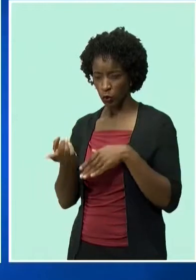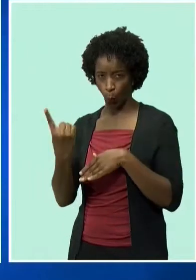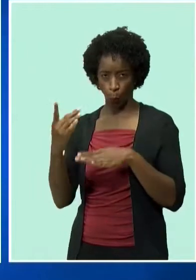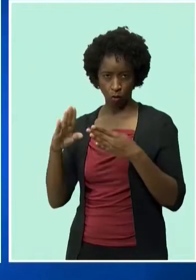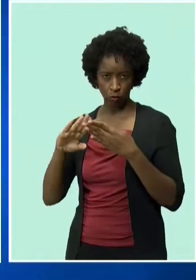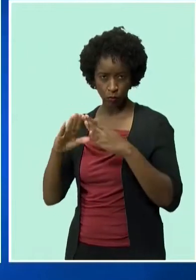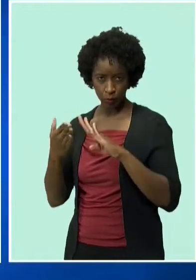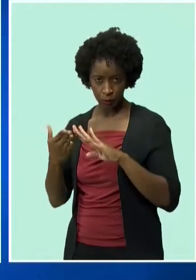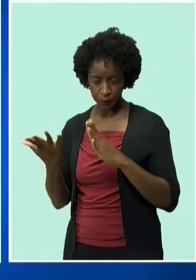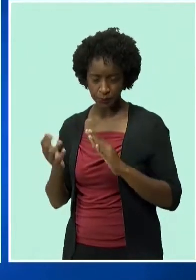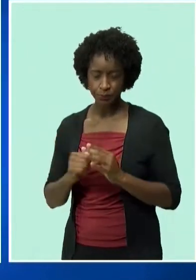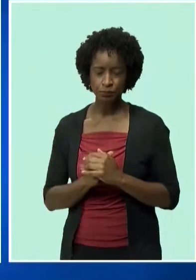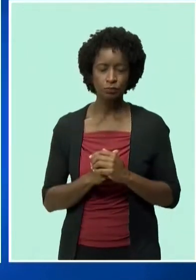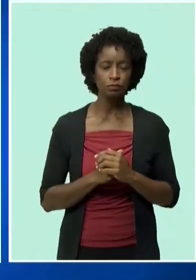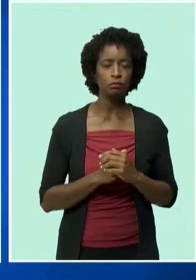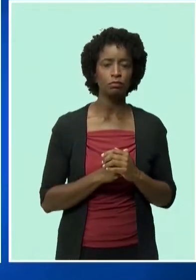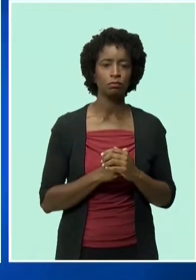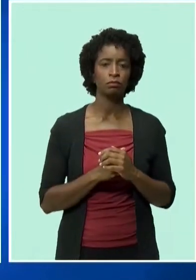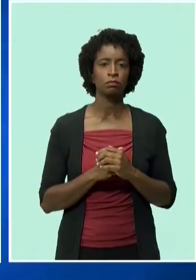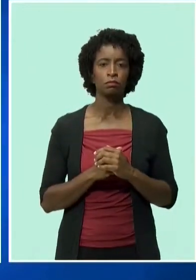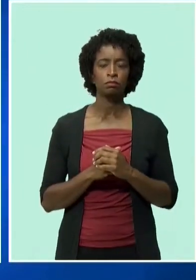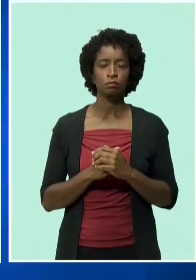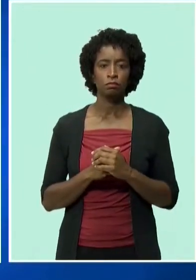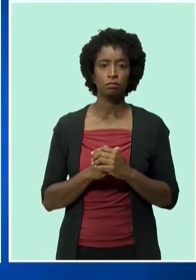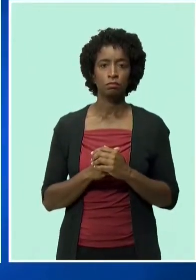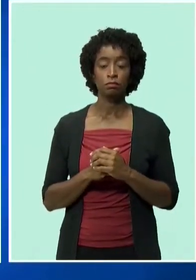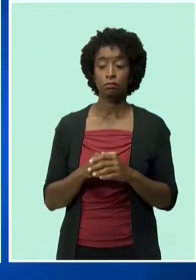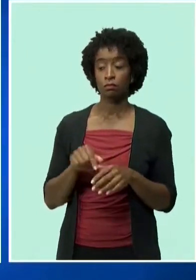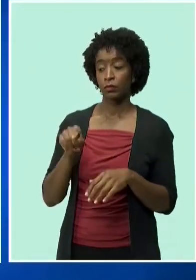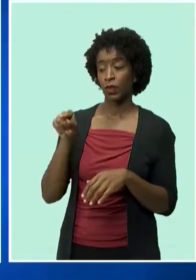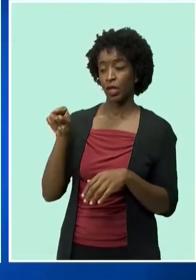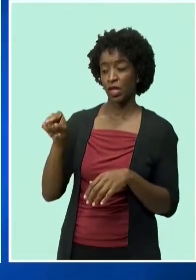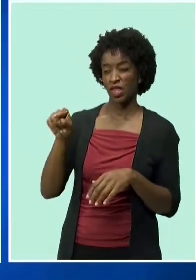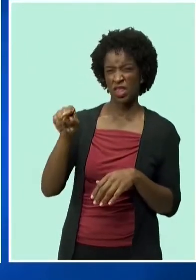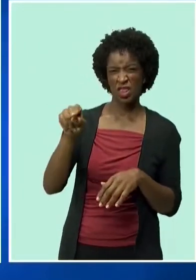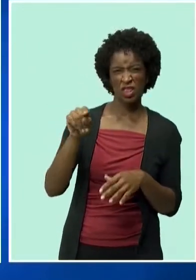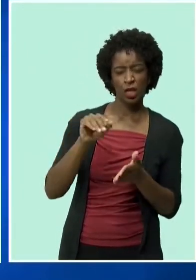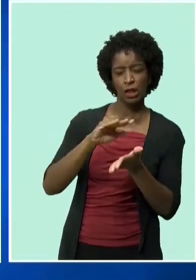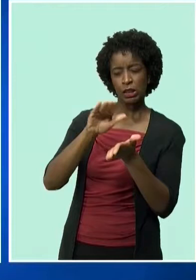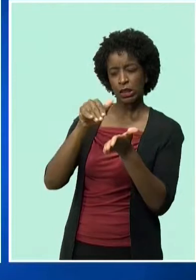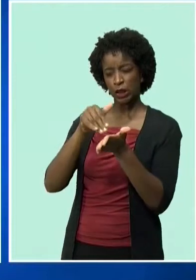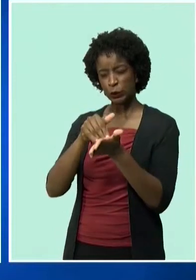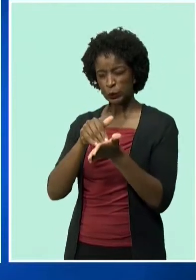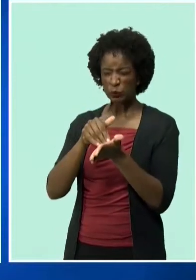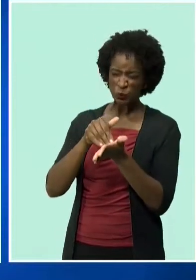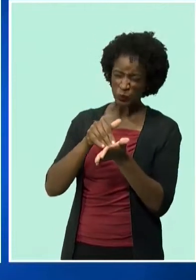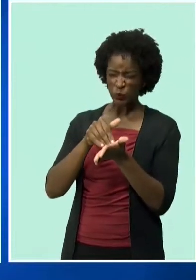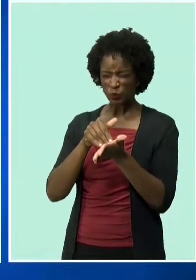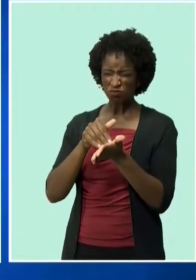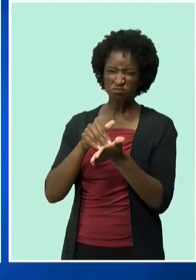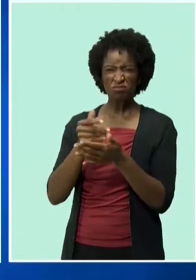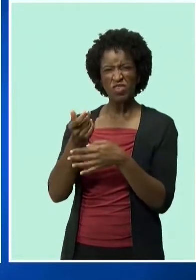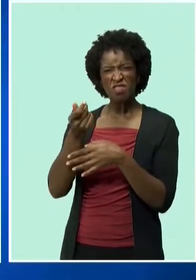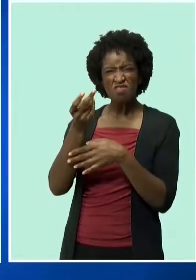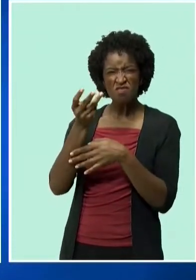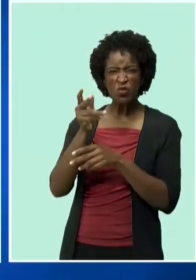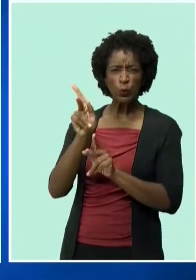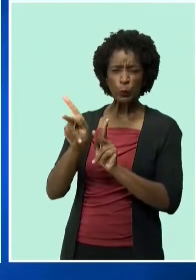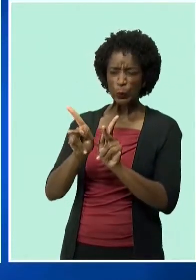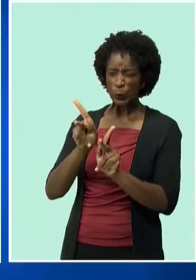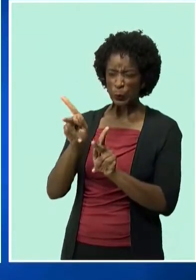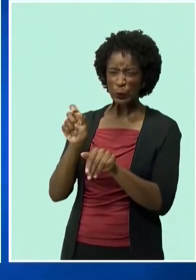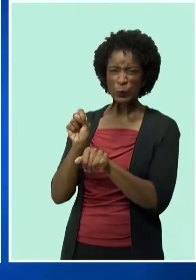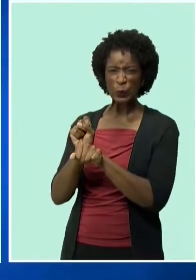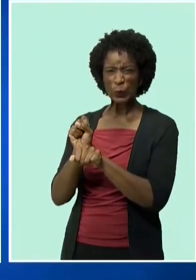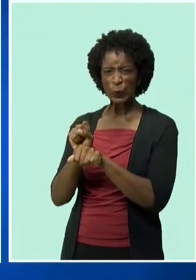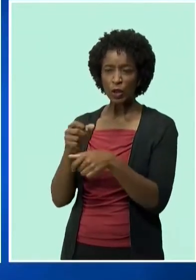And to move what is civic facilities that have a limited number of jobs that are being provided for the police,